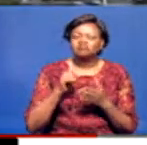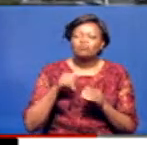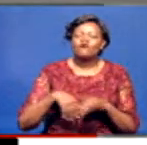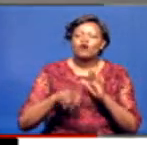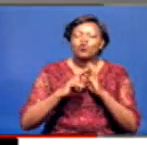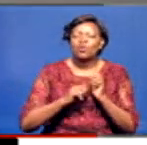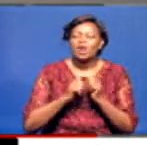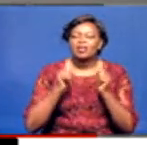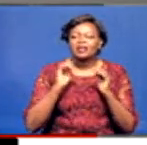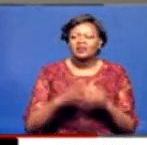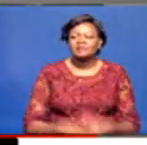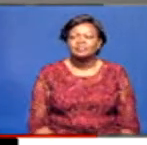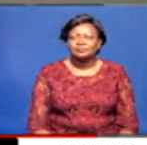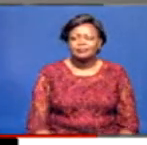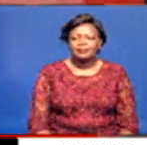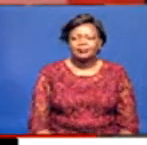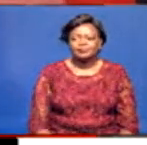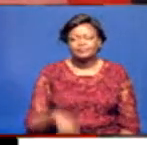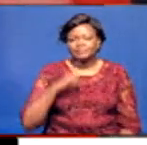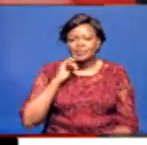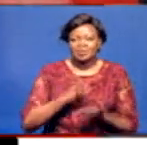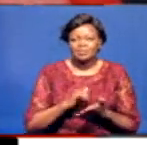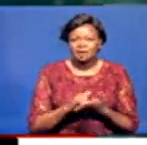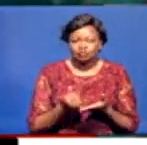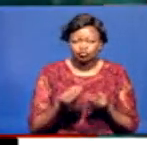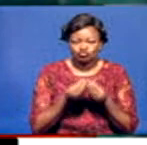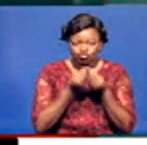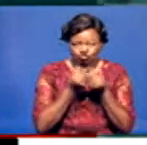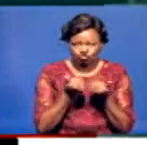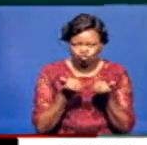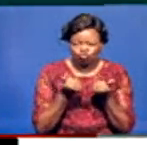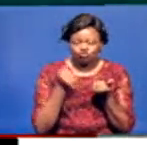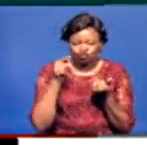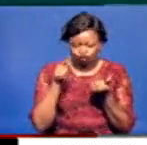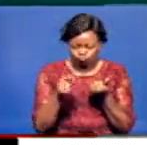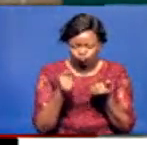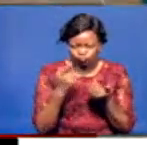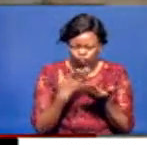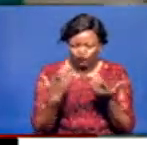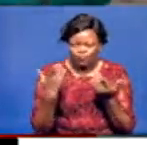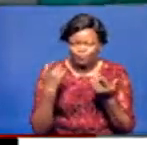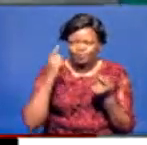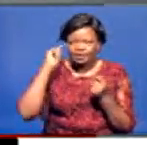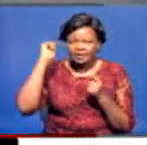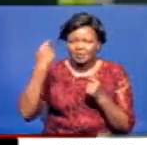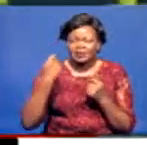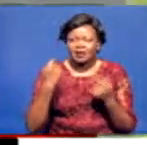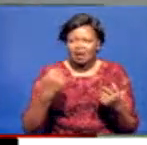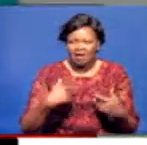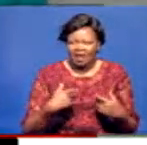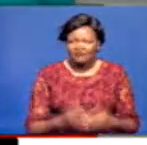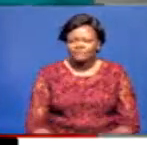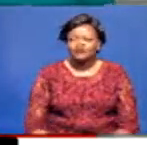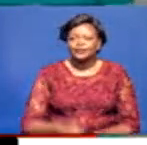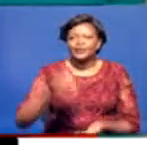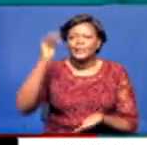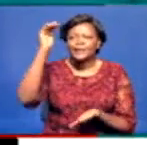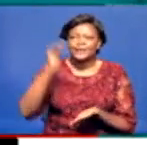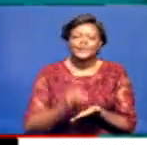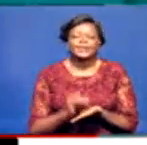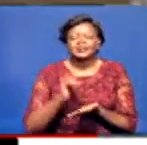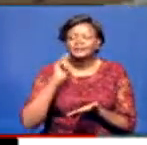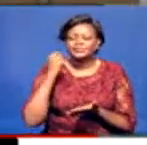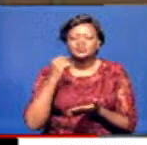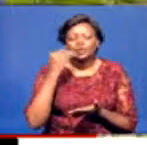Fresh Produce Consortium says interception of chili and capsicum consignment from Kenya have significantly reduced as Kenya seeks to